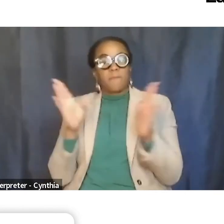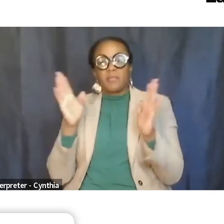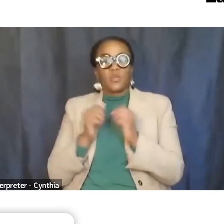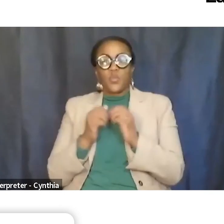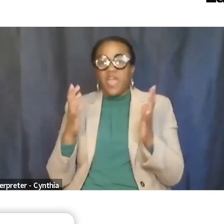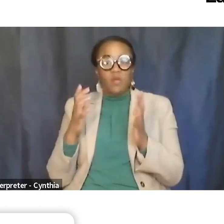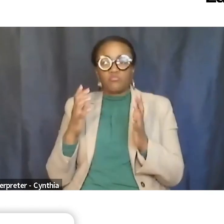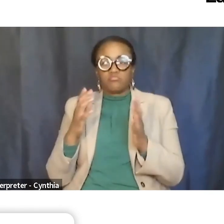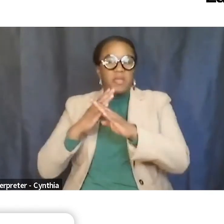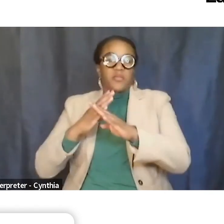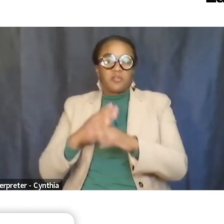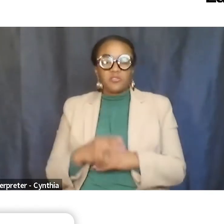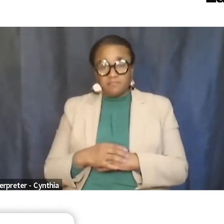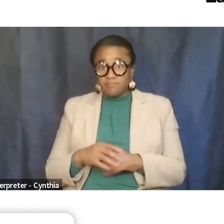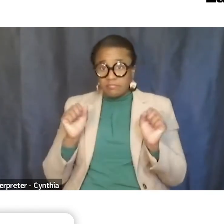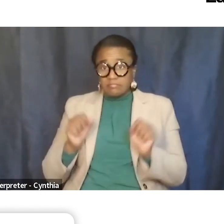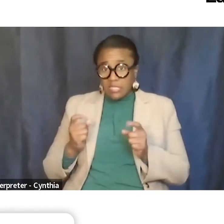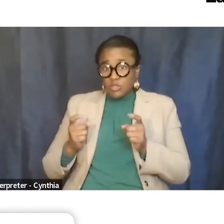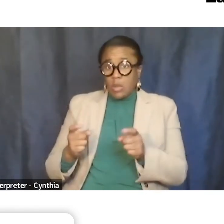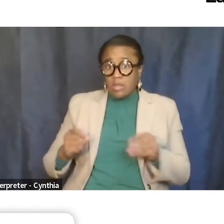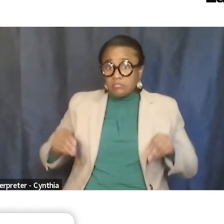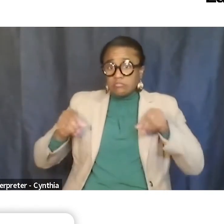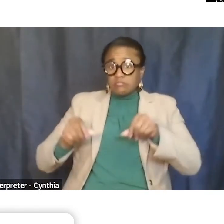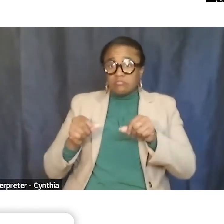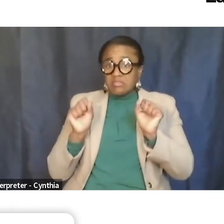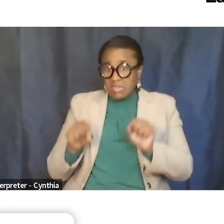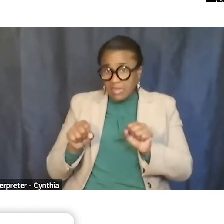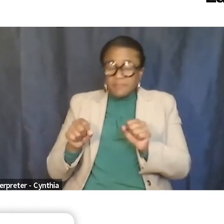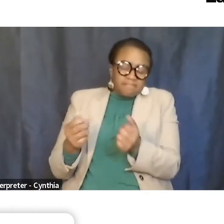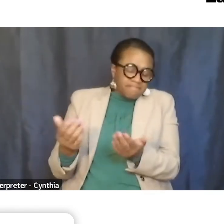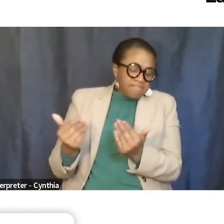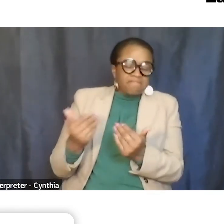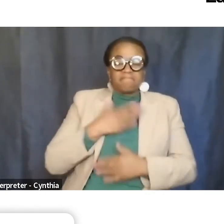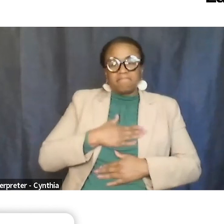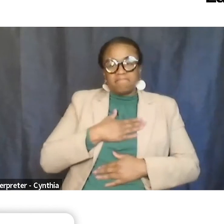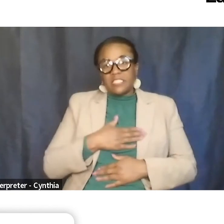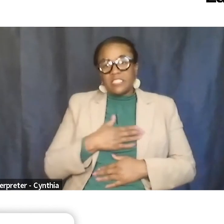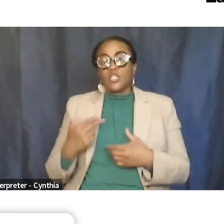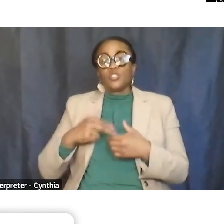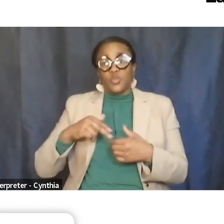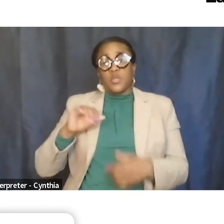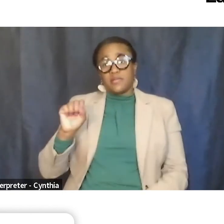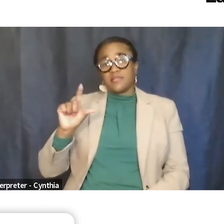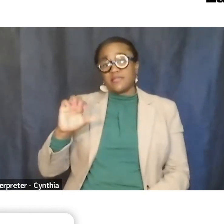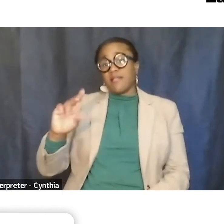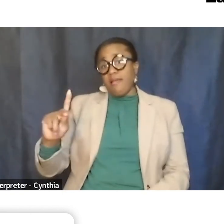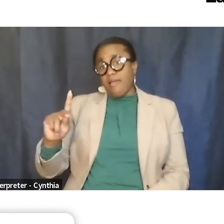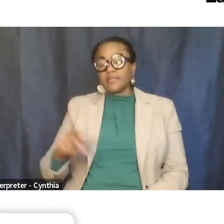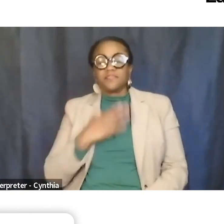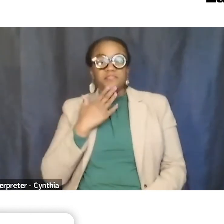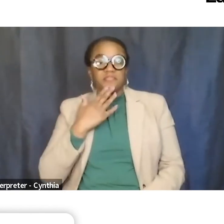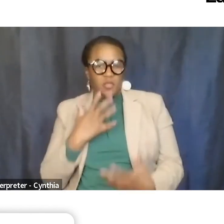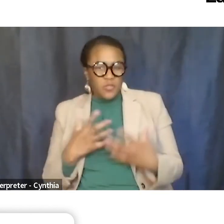any barriers. So if you're able to, please consider making a donation. Definitely join Slack. And thank you so much. I